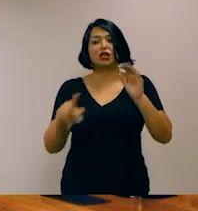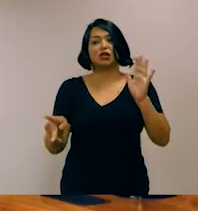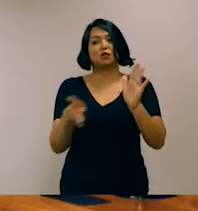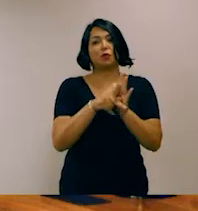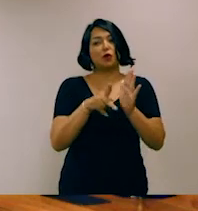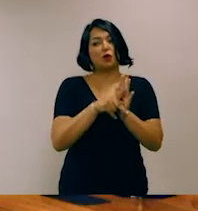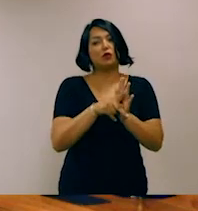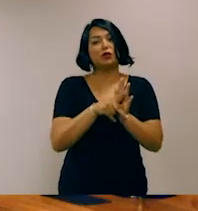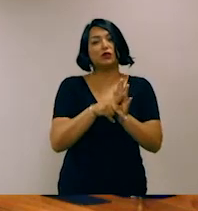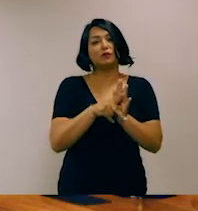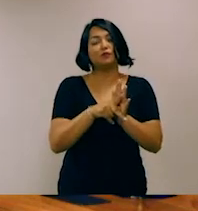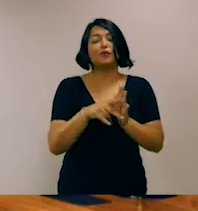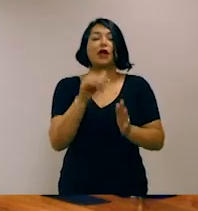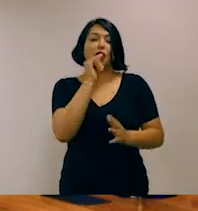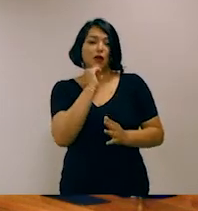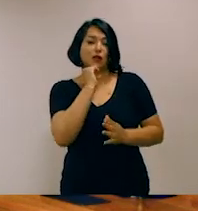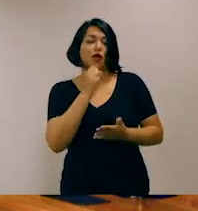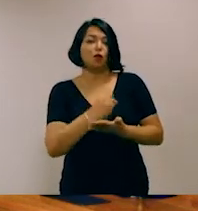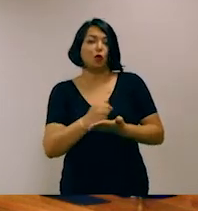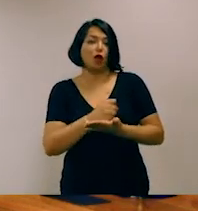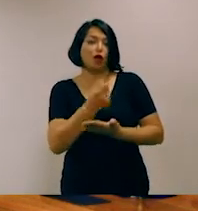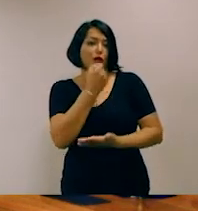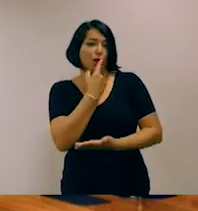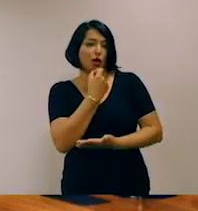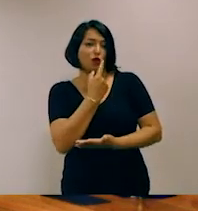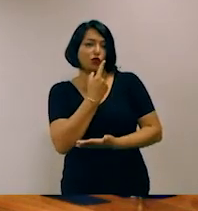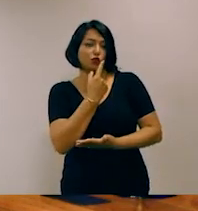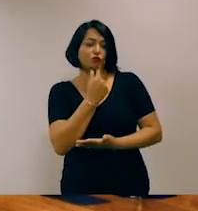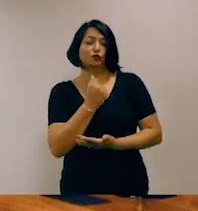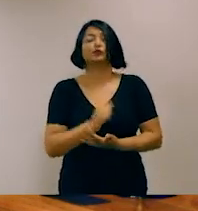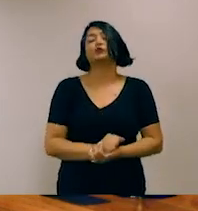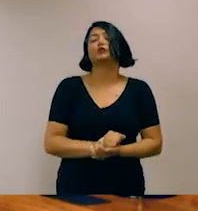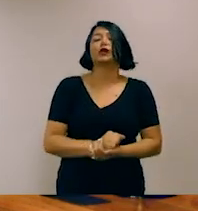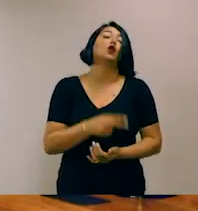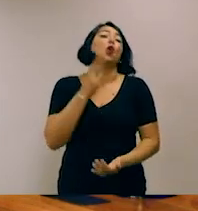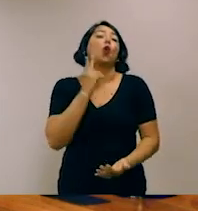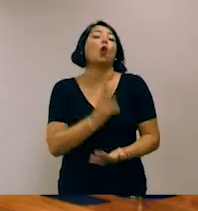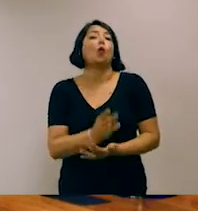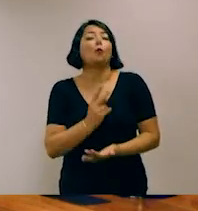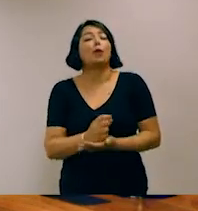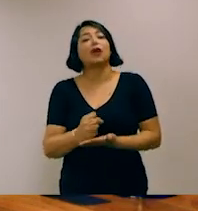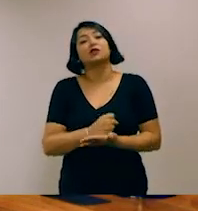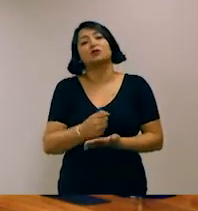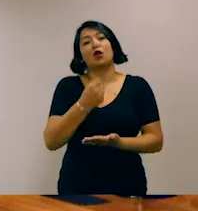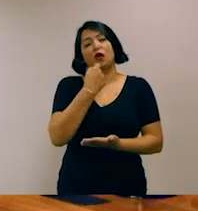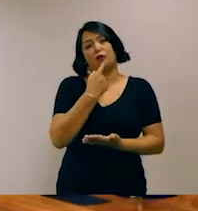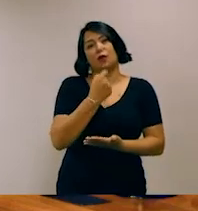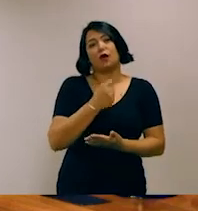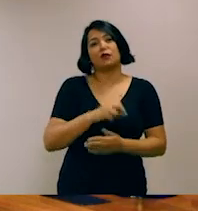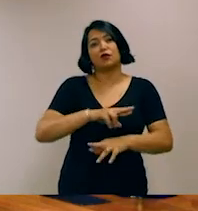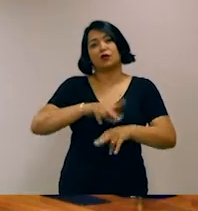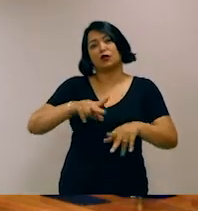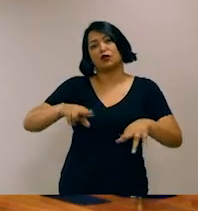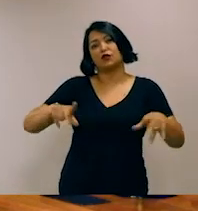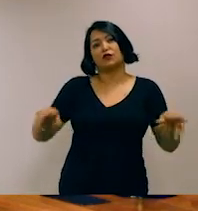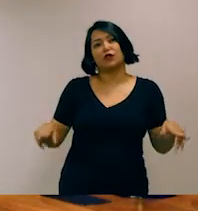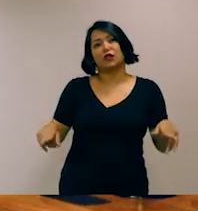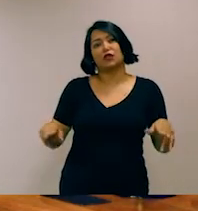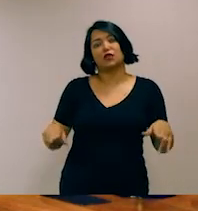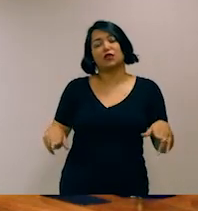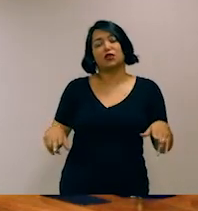same specifications. So, for example, medication. This is a classic example. You're going to have the same